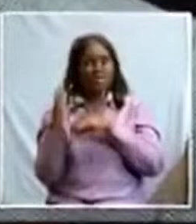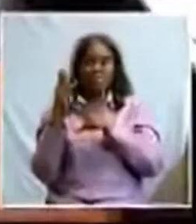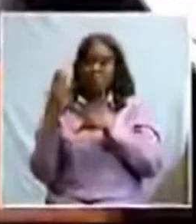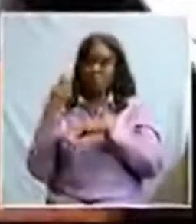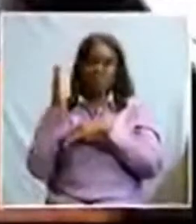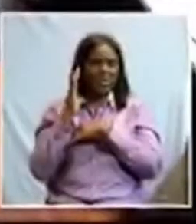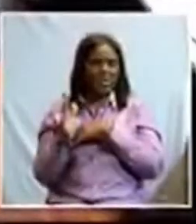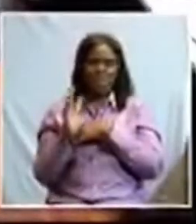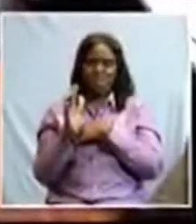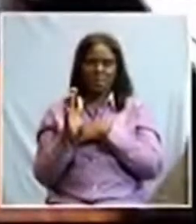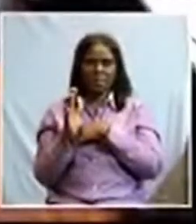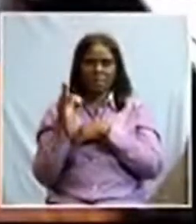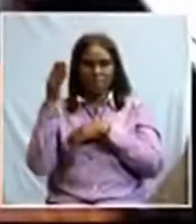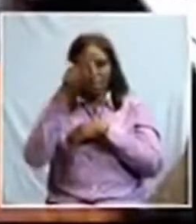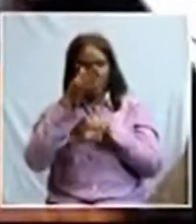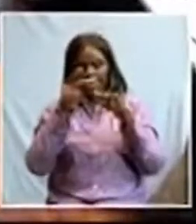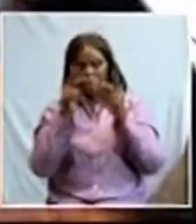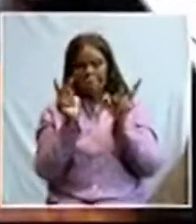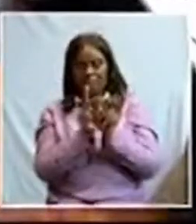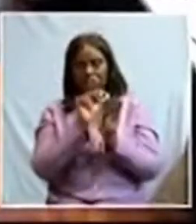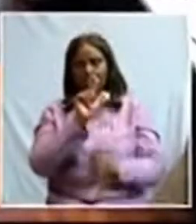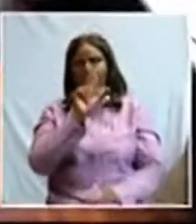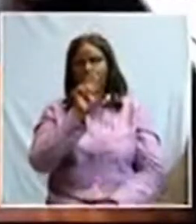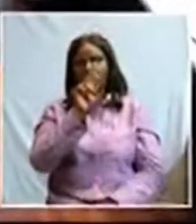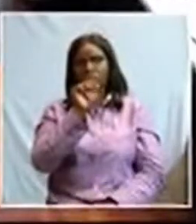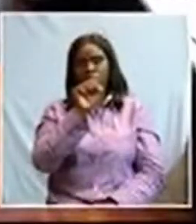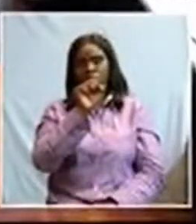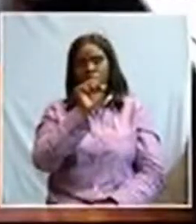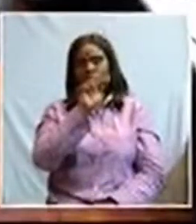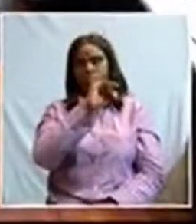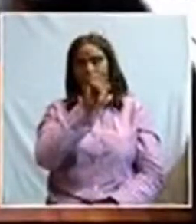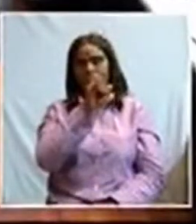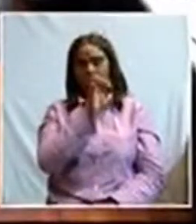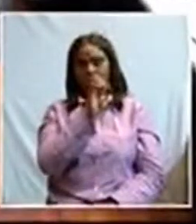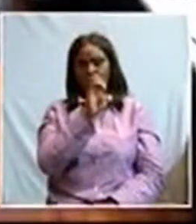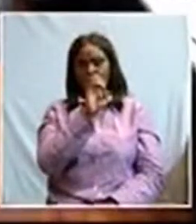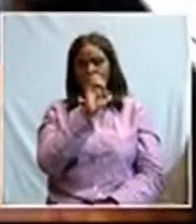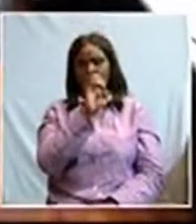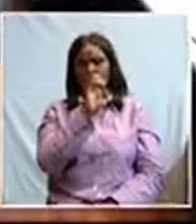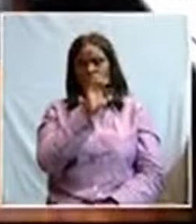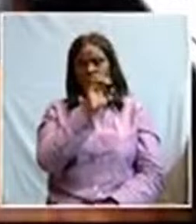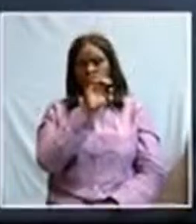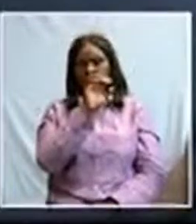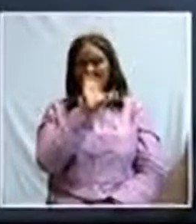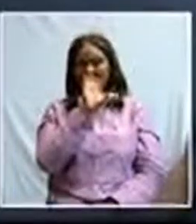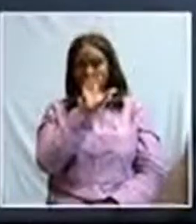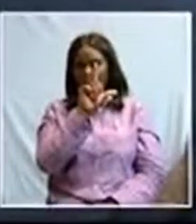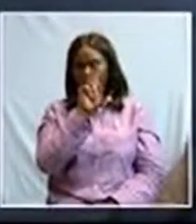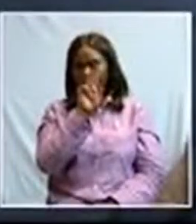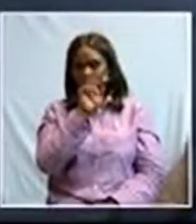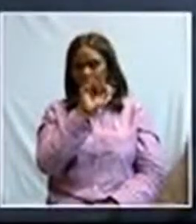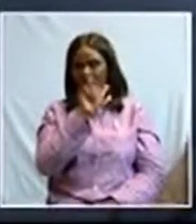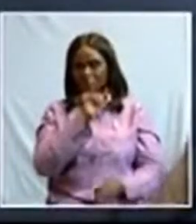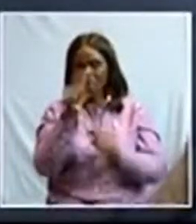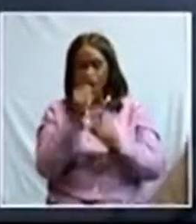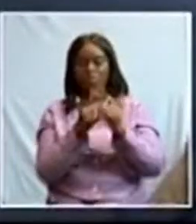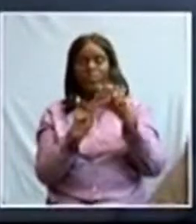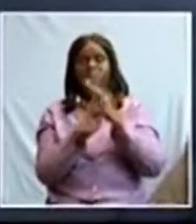before. You'd go to a place called Munchenja. This is far away from the CBD.